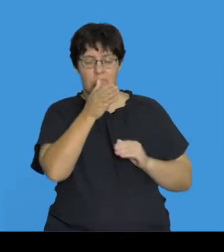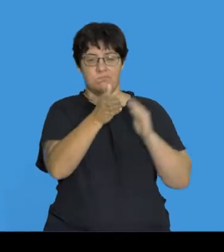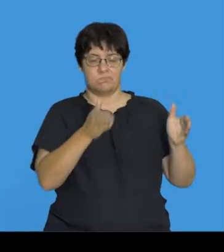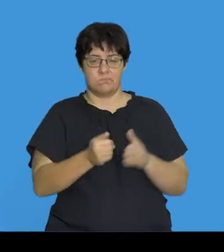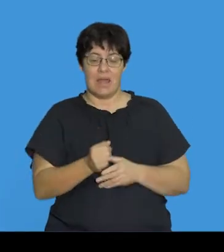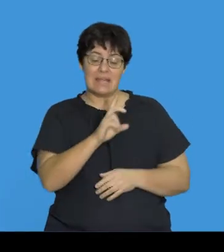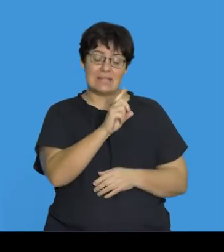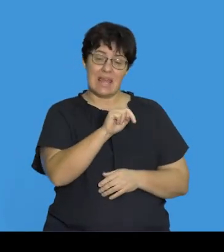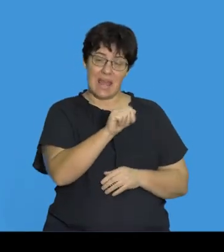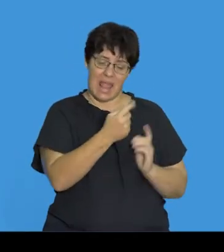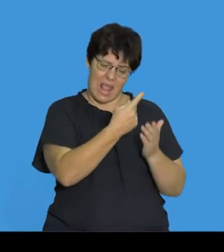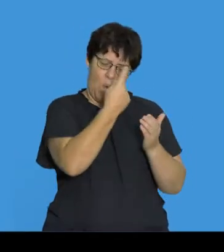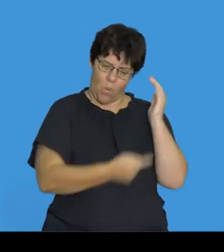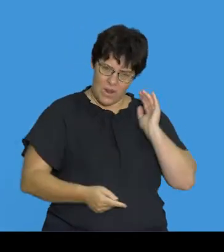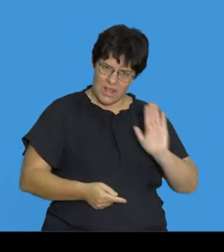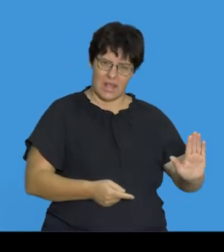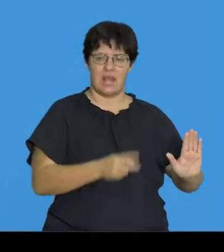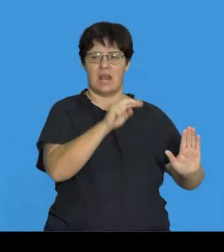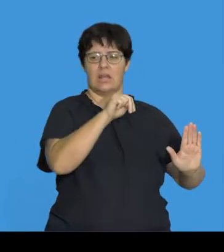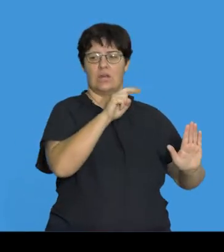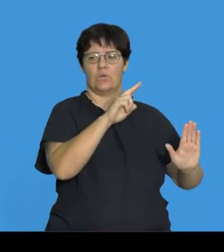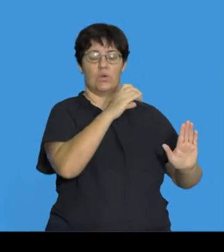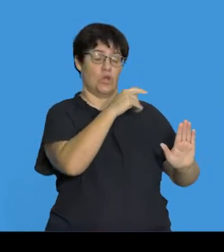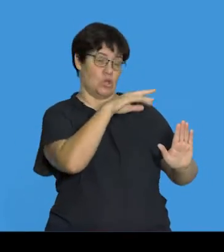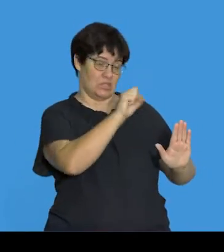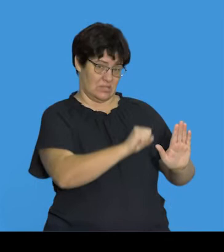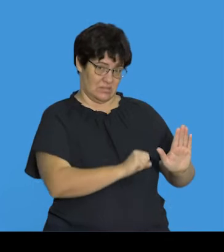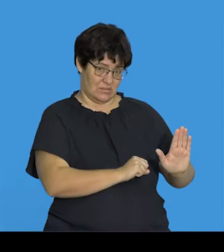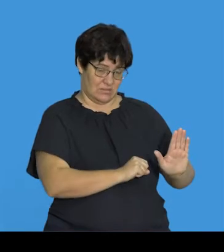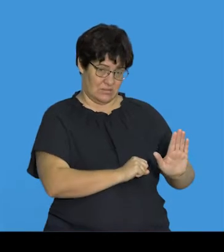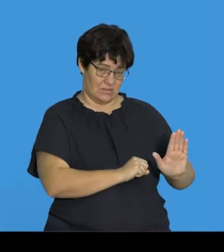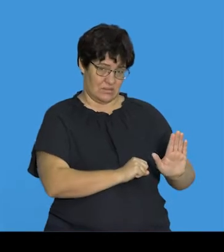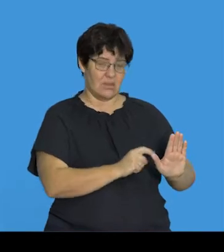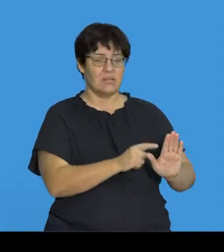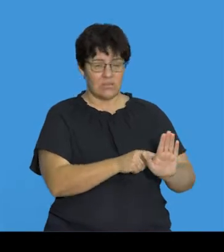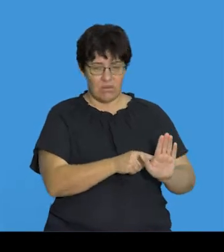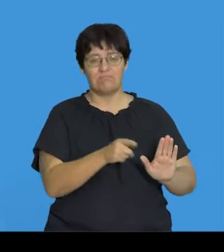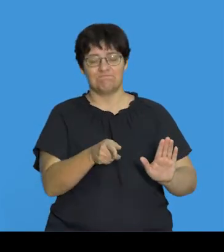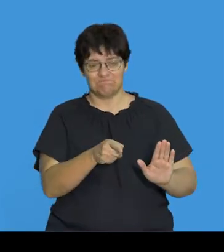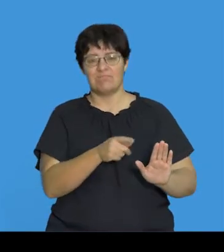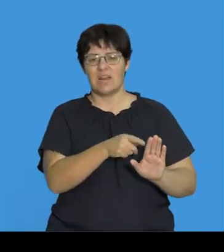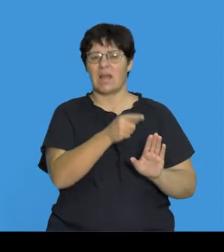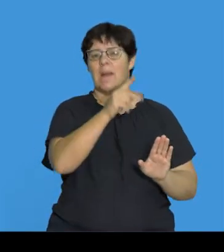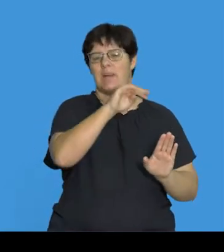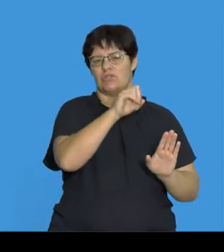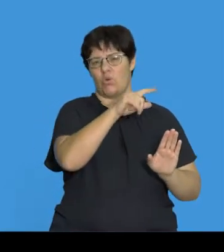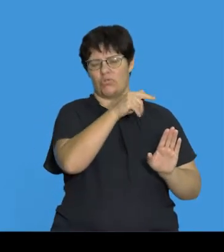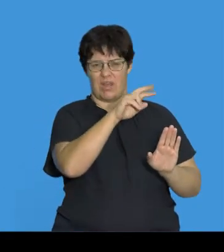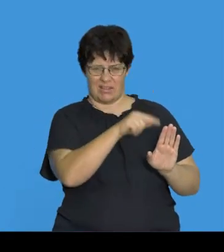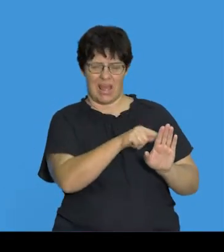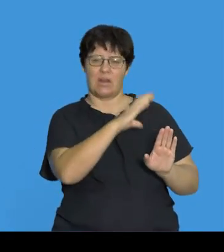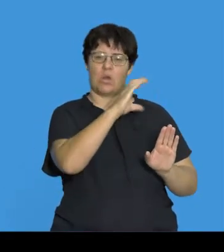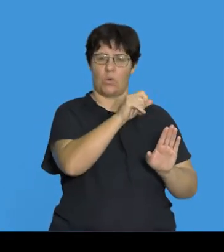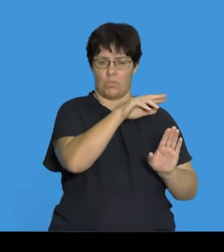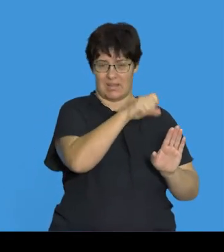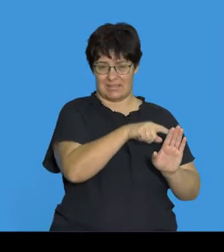unlike DNA, which was exclusive to the nucleus, and in some instances we looked at DNA being found in the mitochondria and the